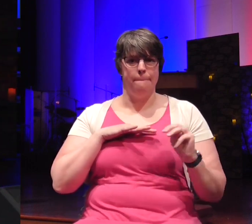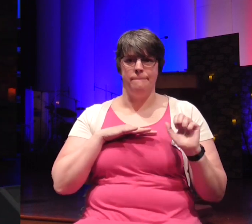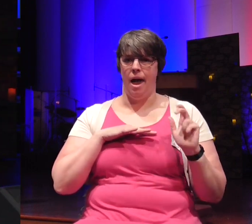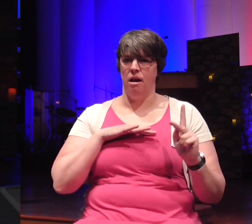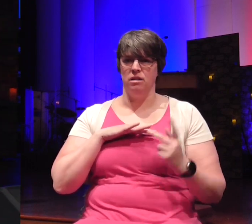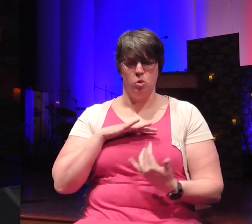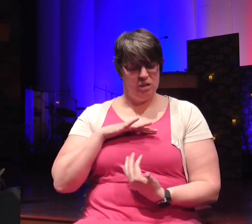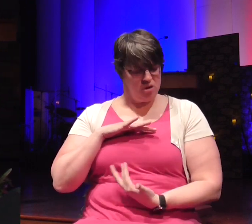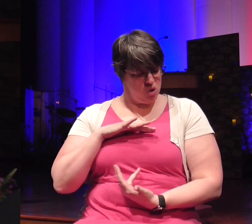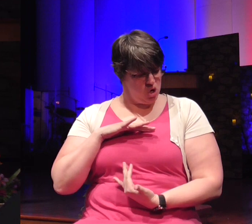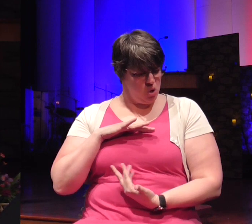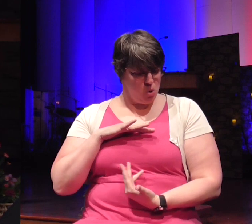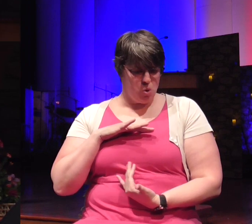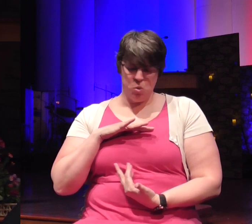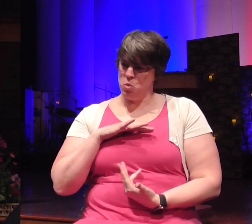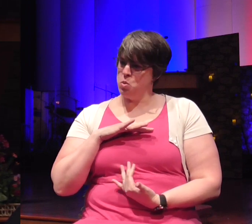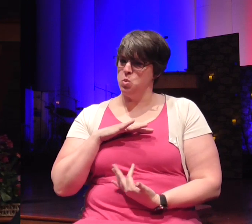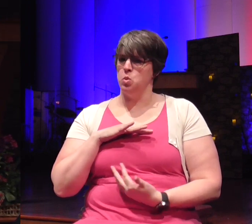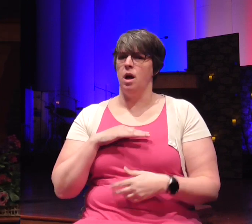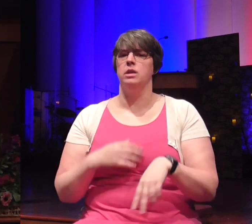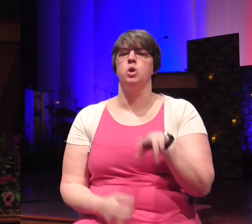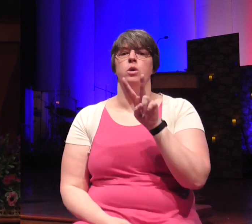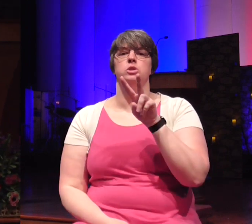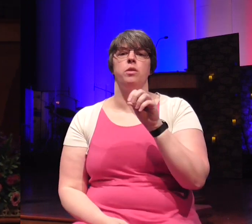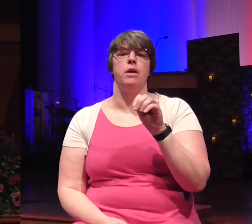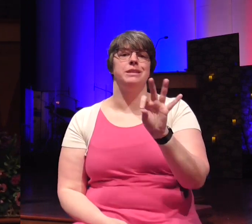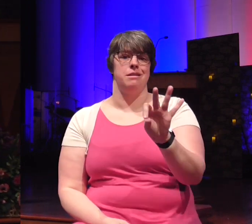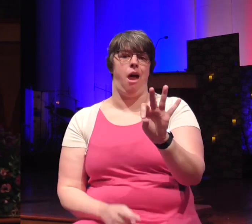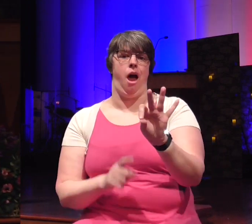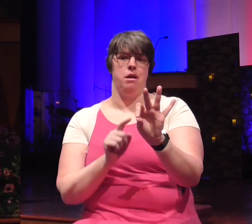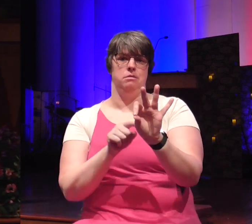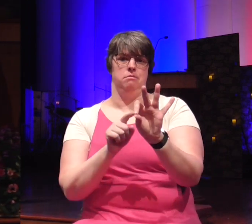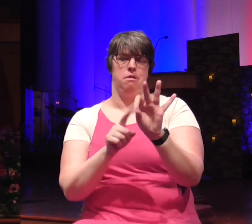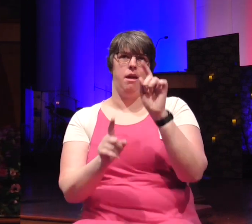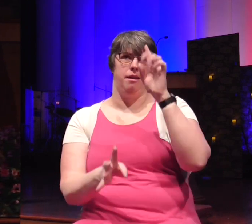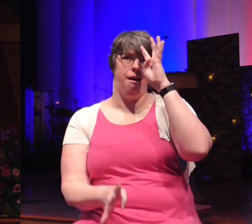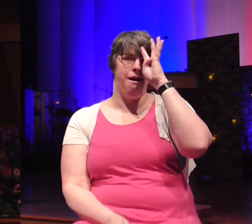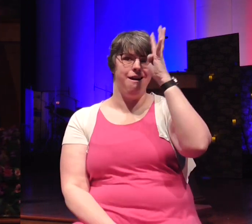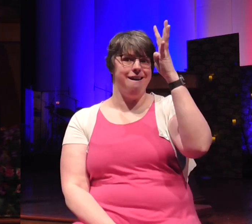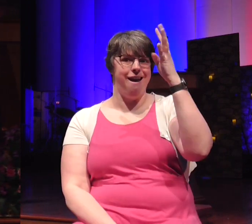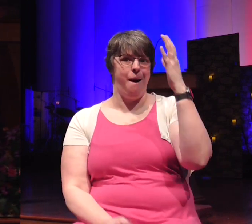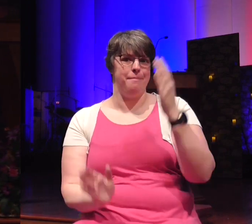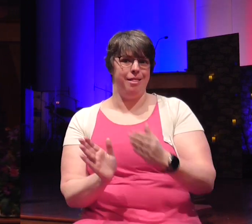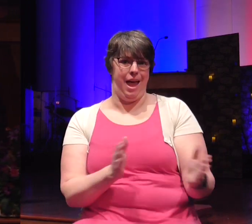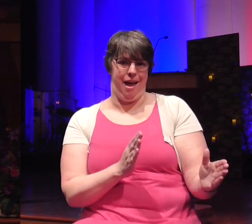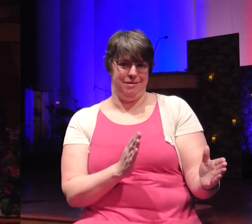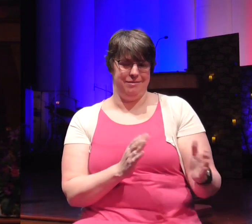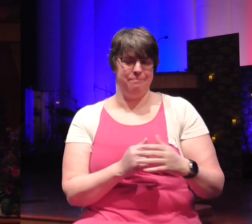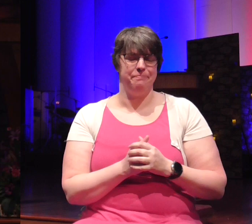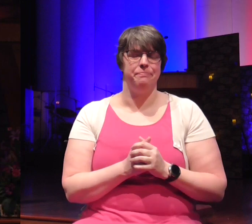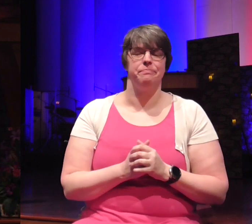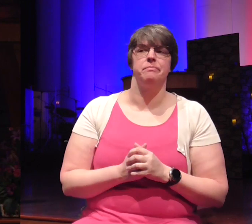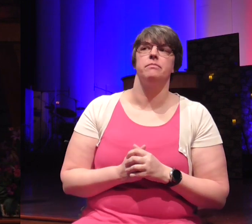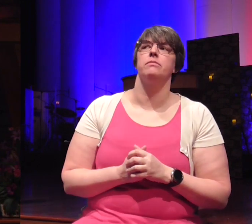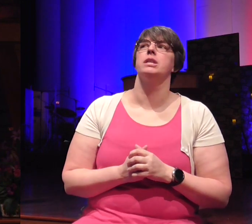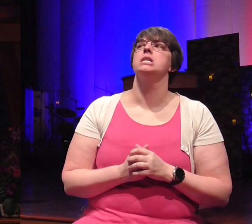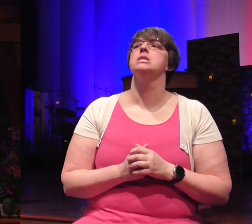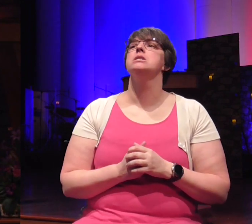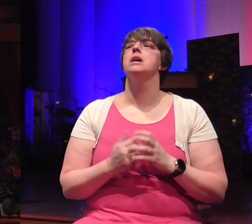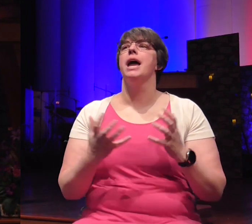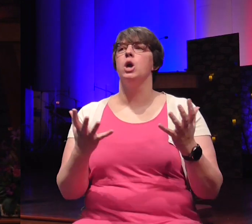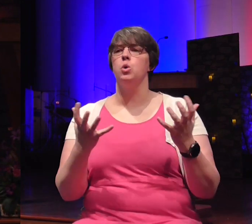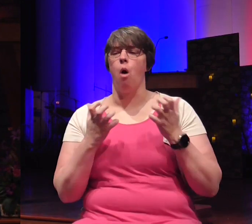him. In 2009, he concocted a plan that he wanted to kill as